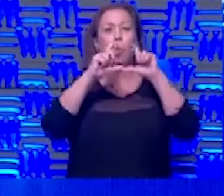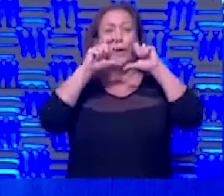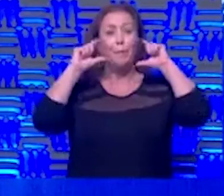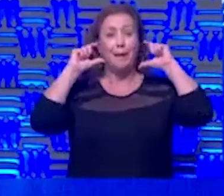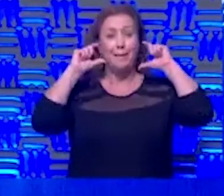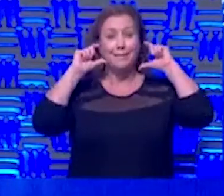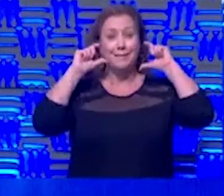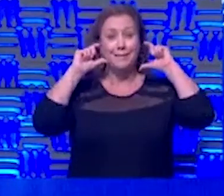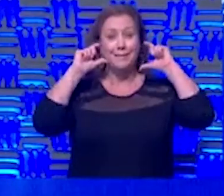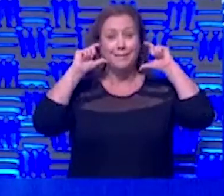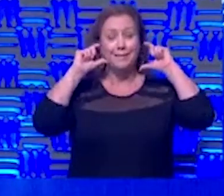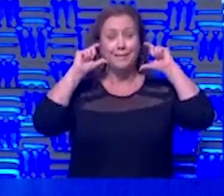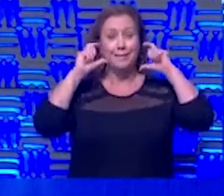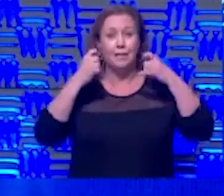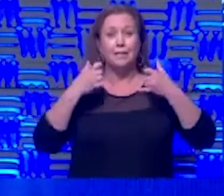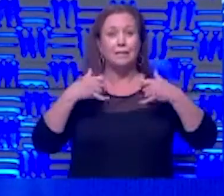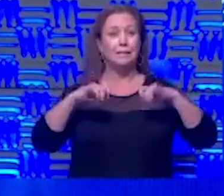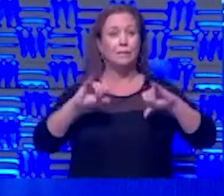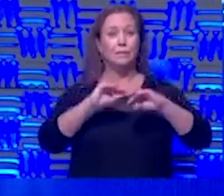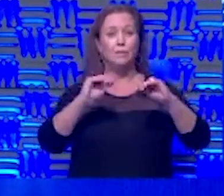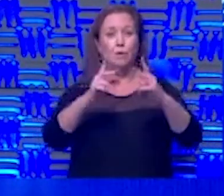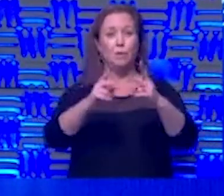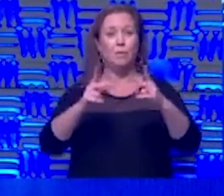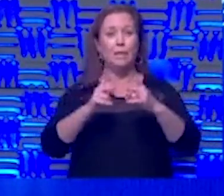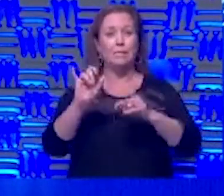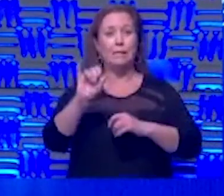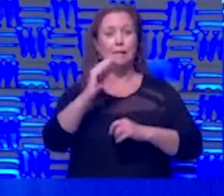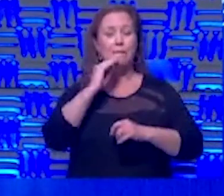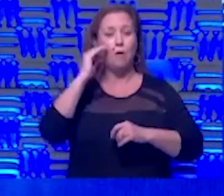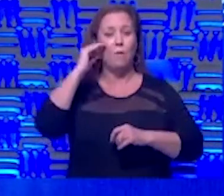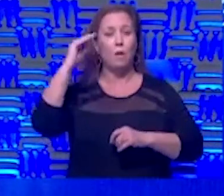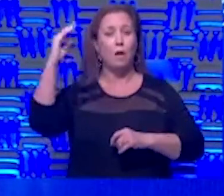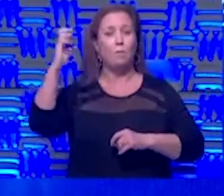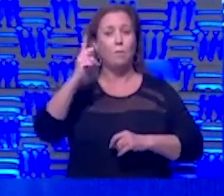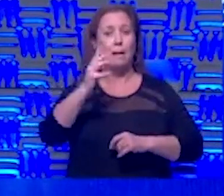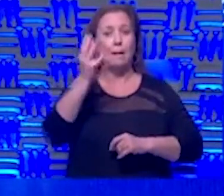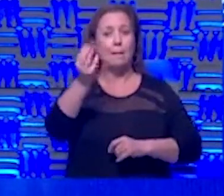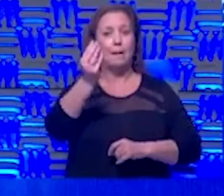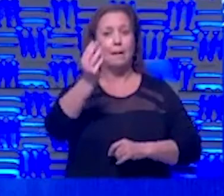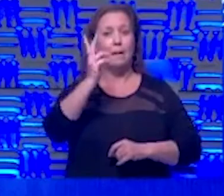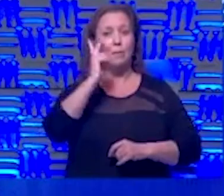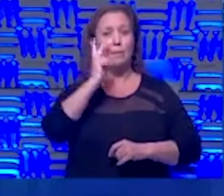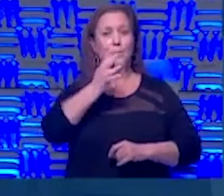your darn mask. There's still no place like home. We'll be here on Monday. We'll see you then.